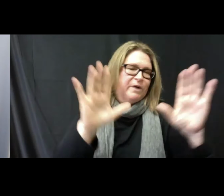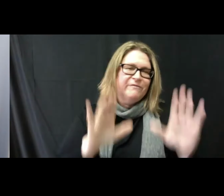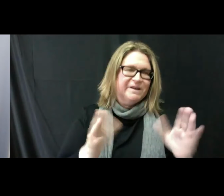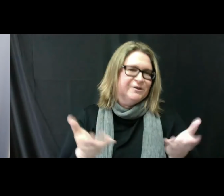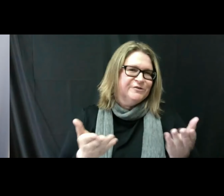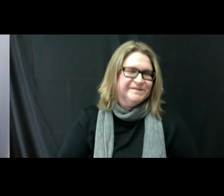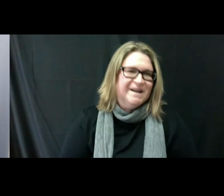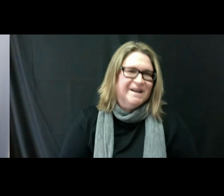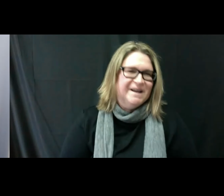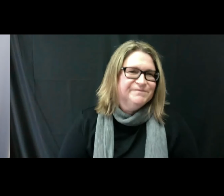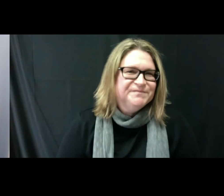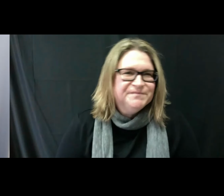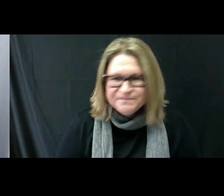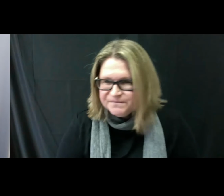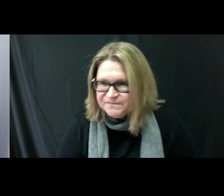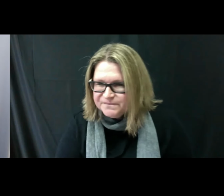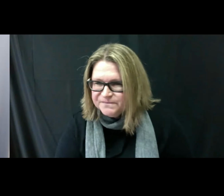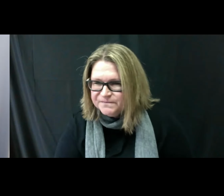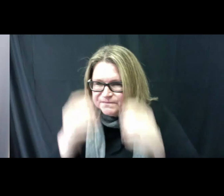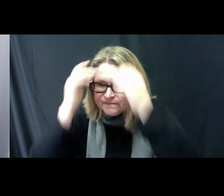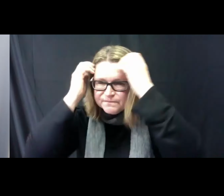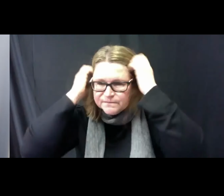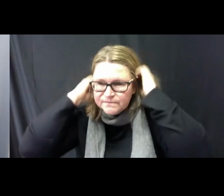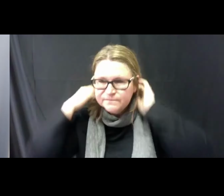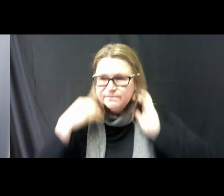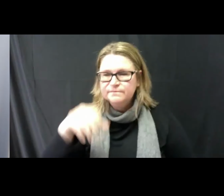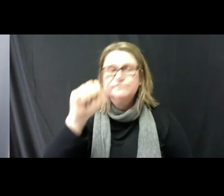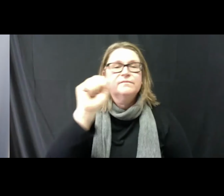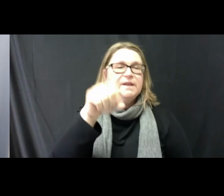having a company, but also to know how to sign to communicate with their customers.